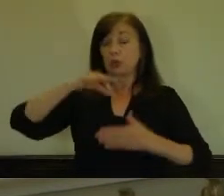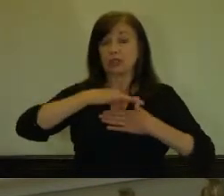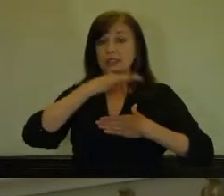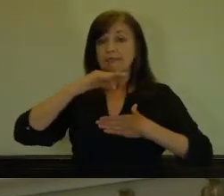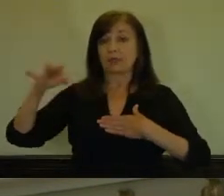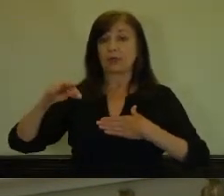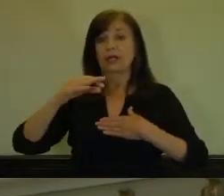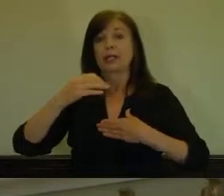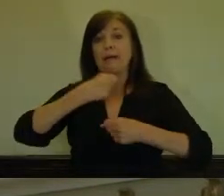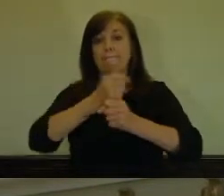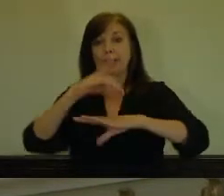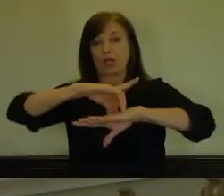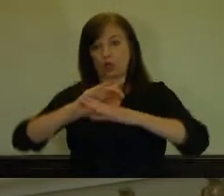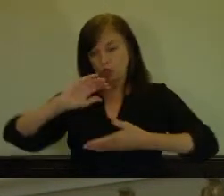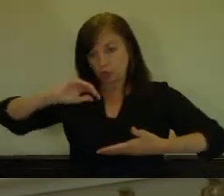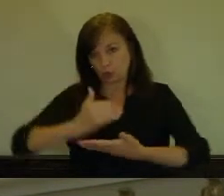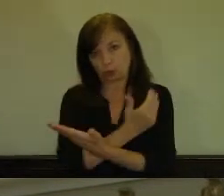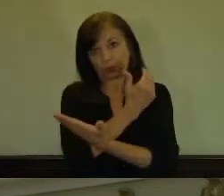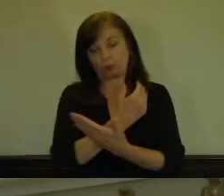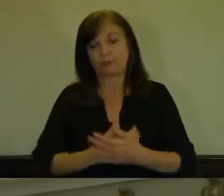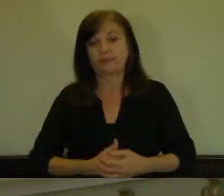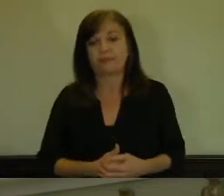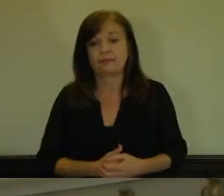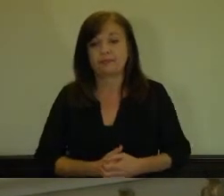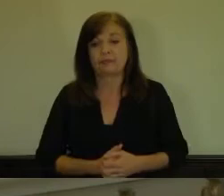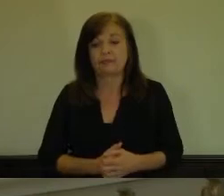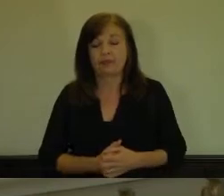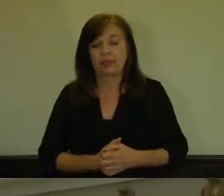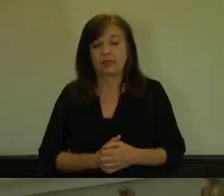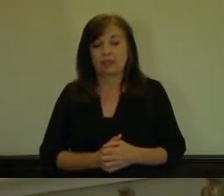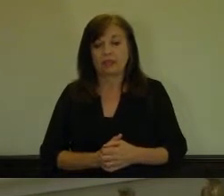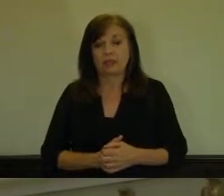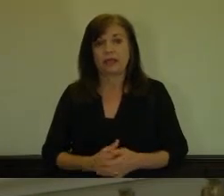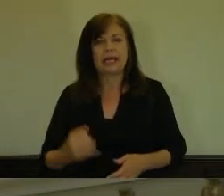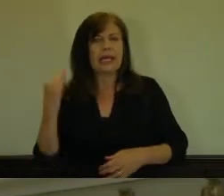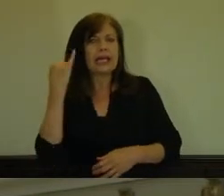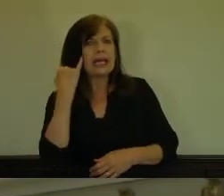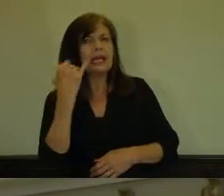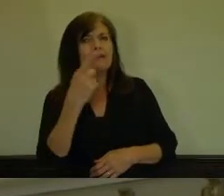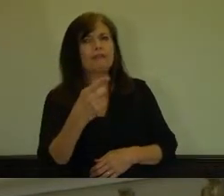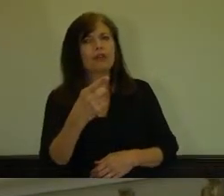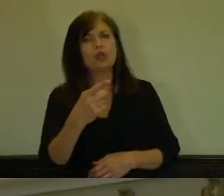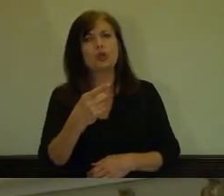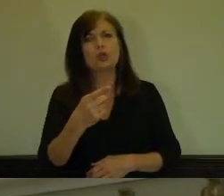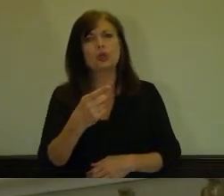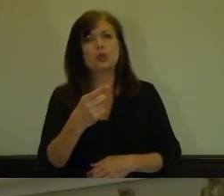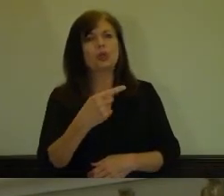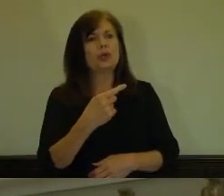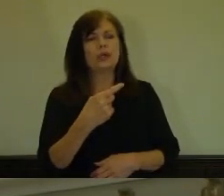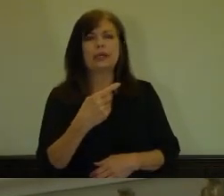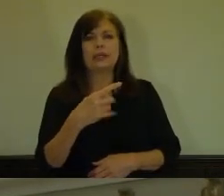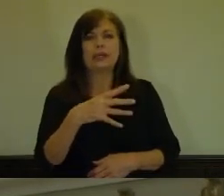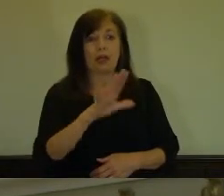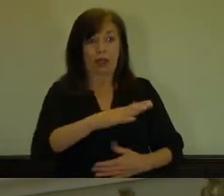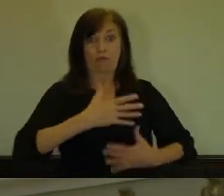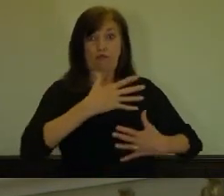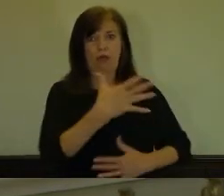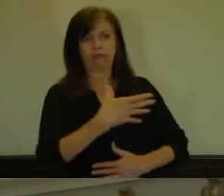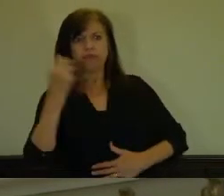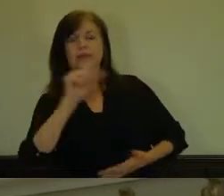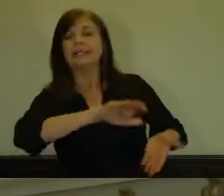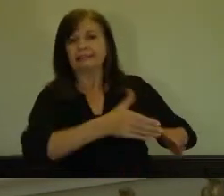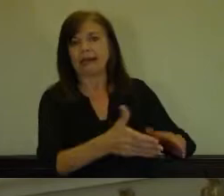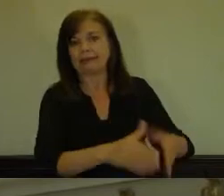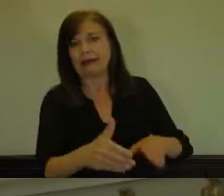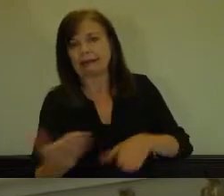your spirit and renew the face of the earth. If you take away their breath, they perish and